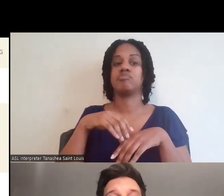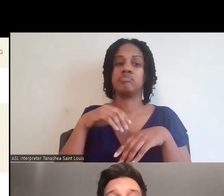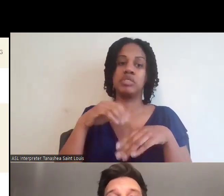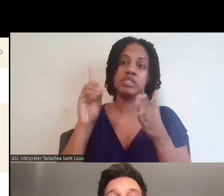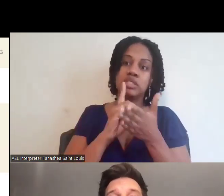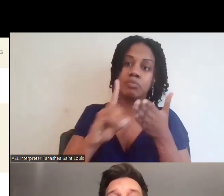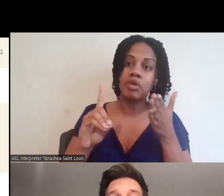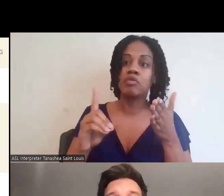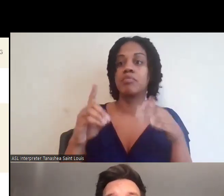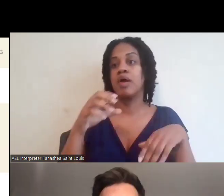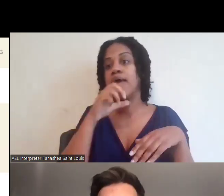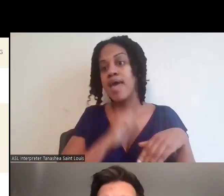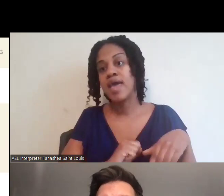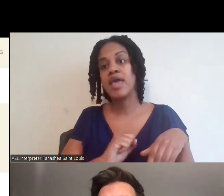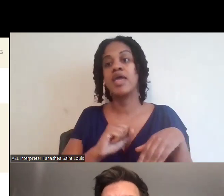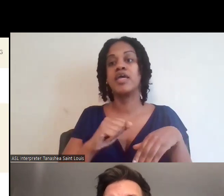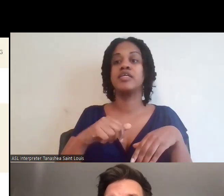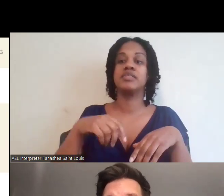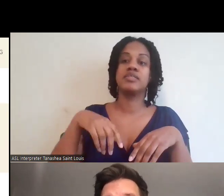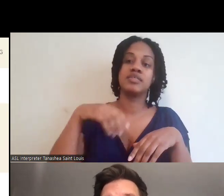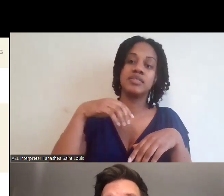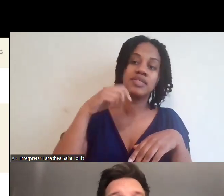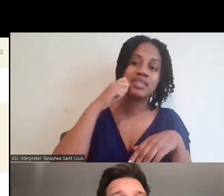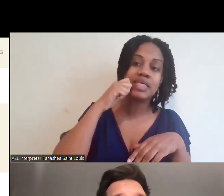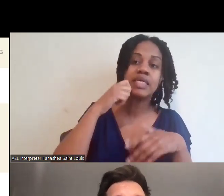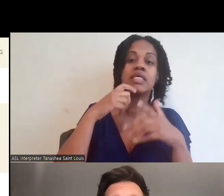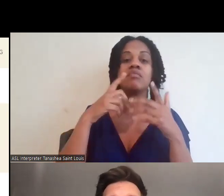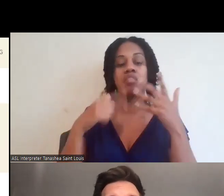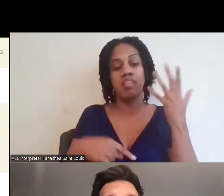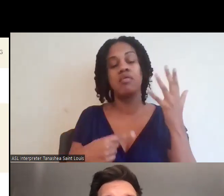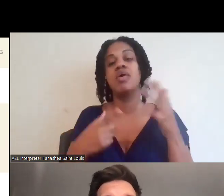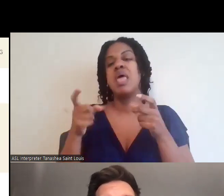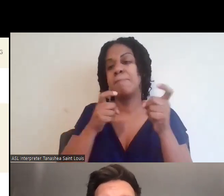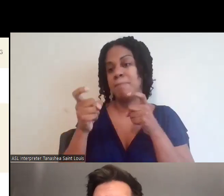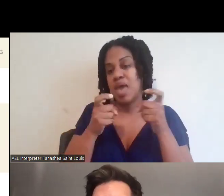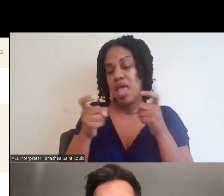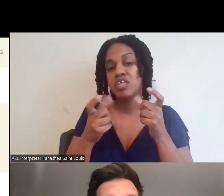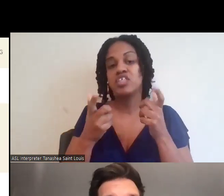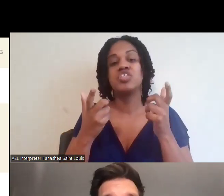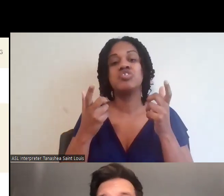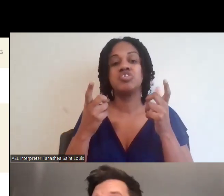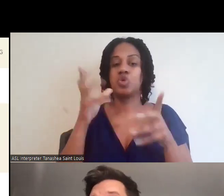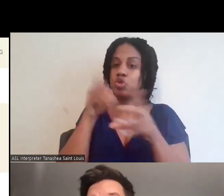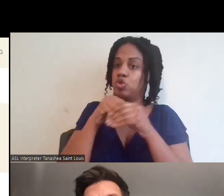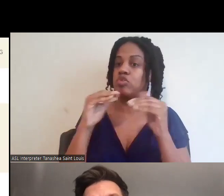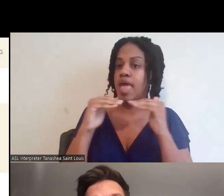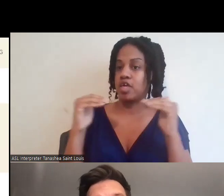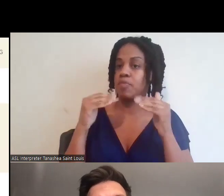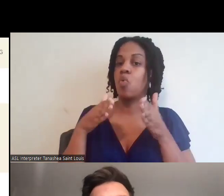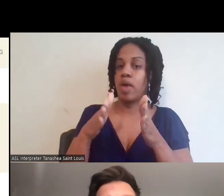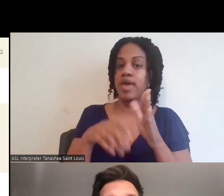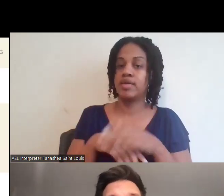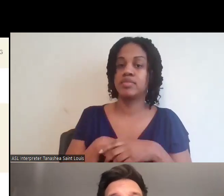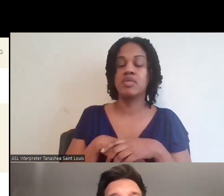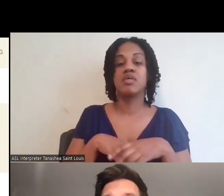implicit biases, and it manages the resources and programs in the most inclusive and equitable ways.